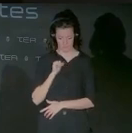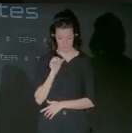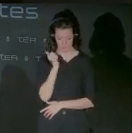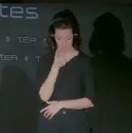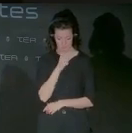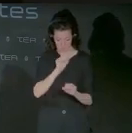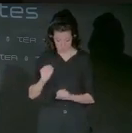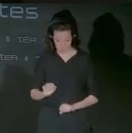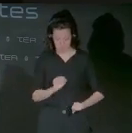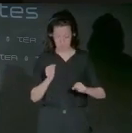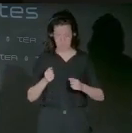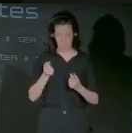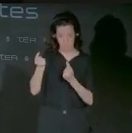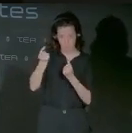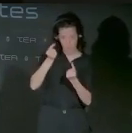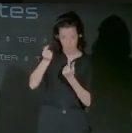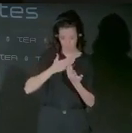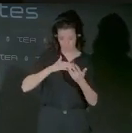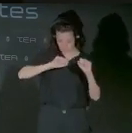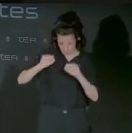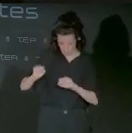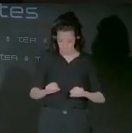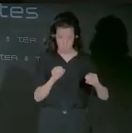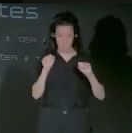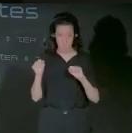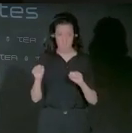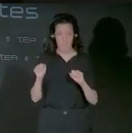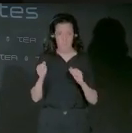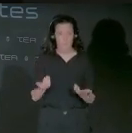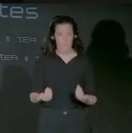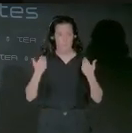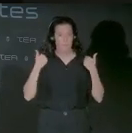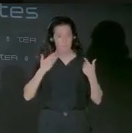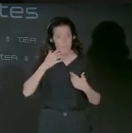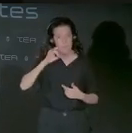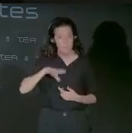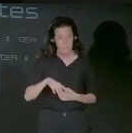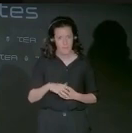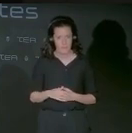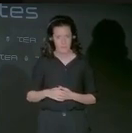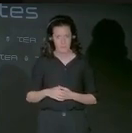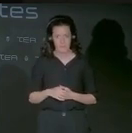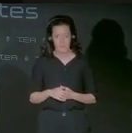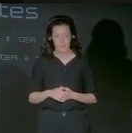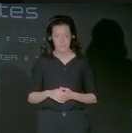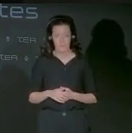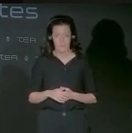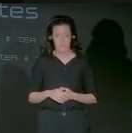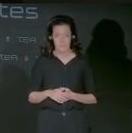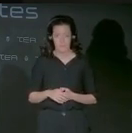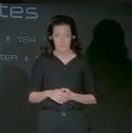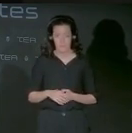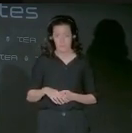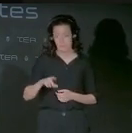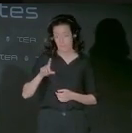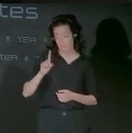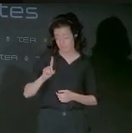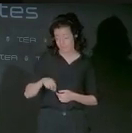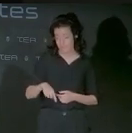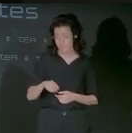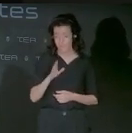Who will take care of it? How are we going to do it? And then, as mentioned before, like this, let's say, a brand